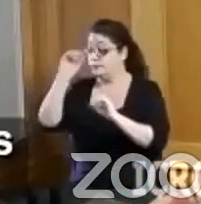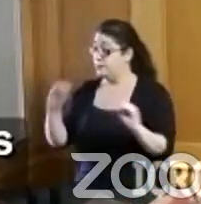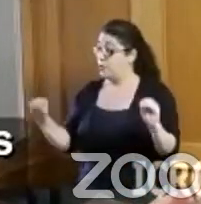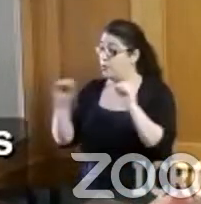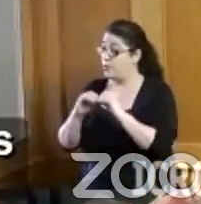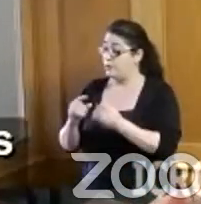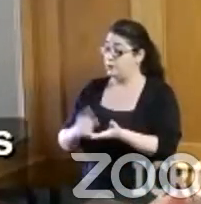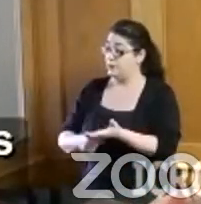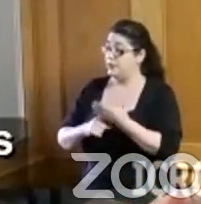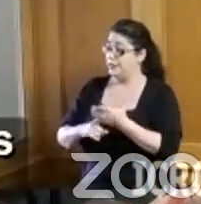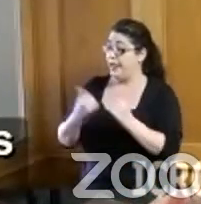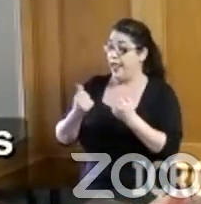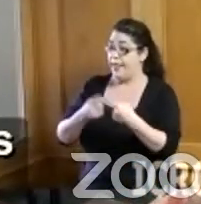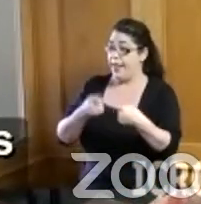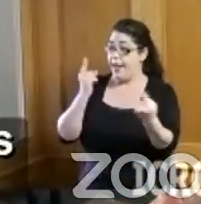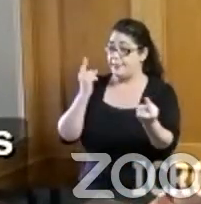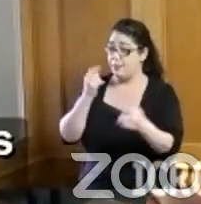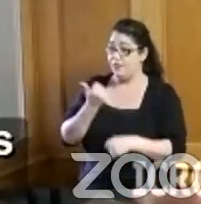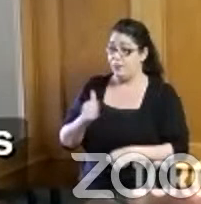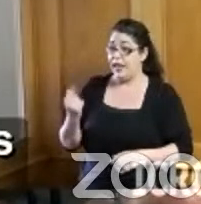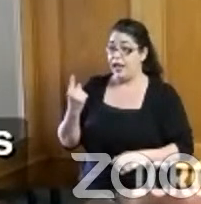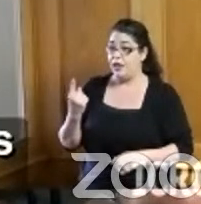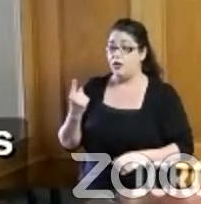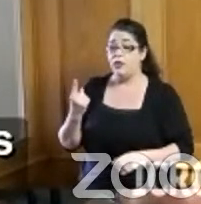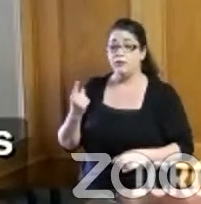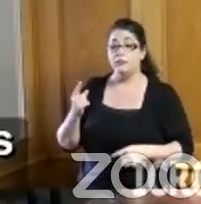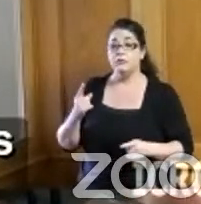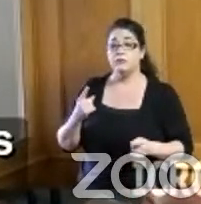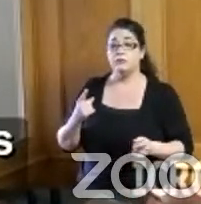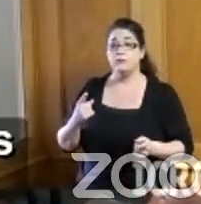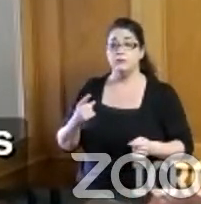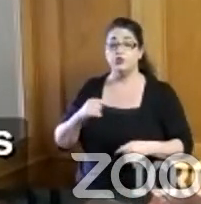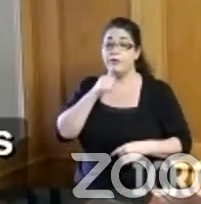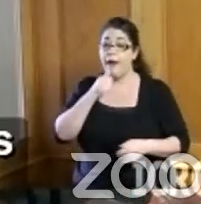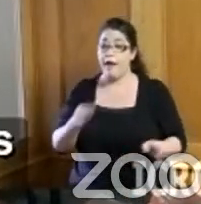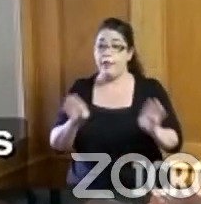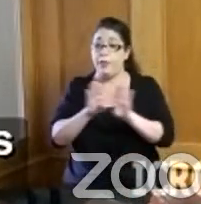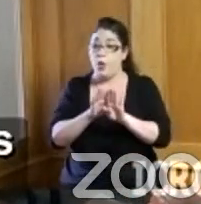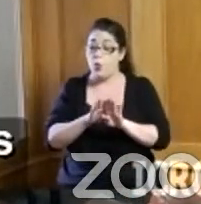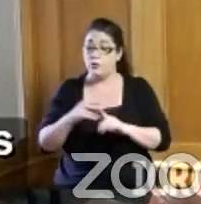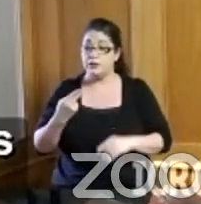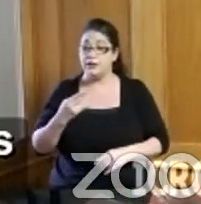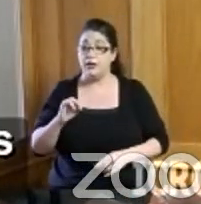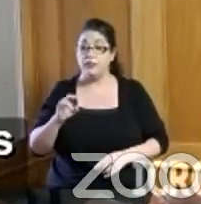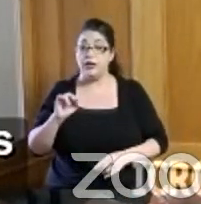discussion, is there any opposition from any of my colleagues not to close the hearing?